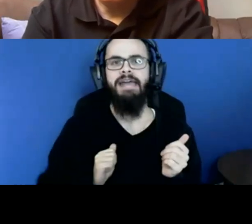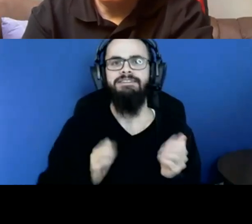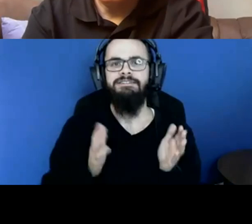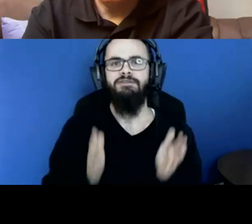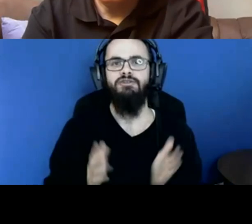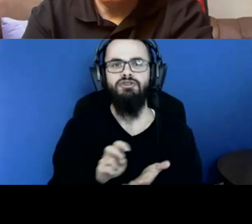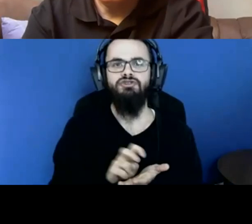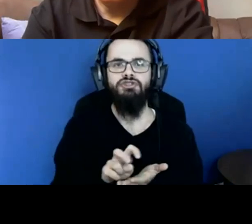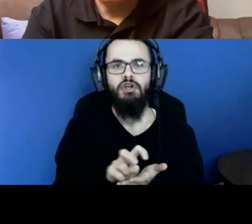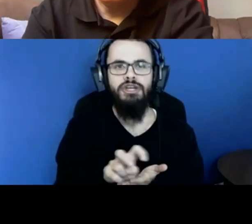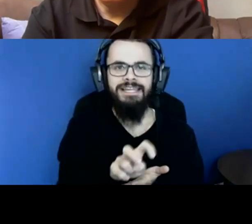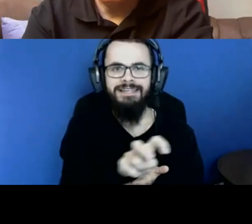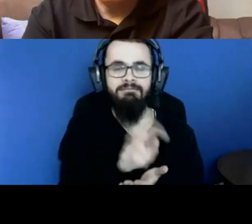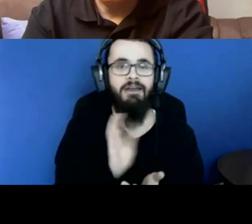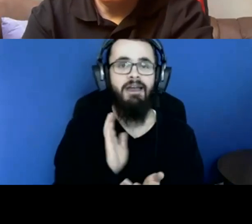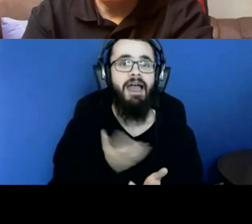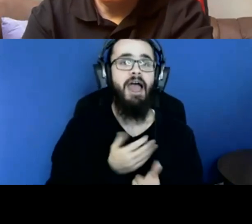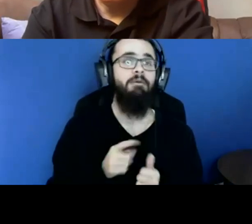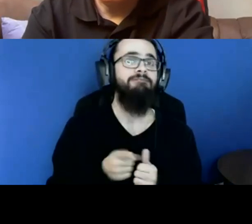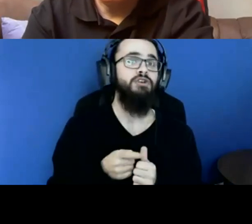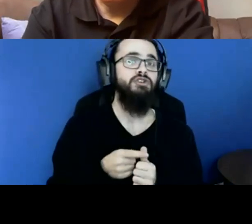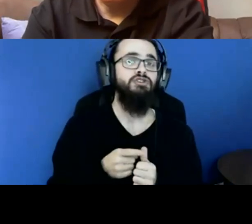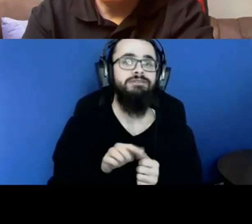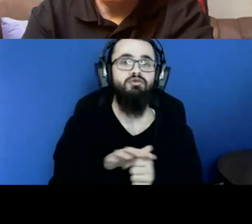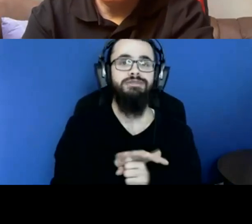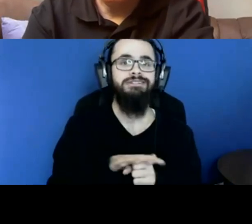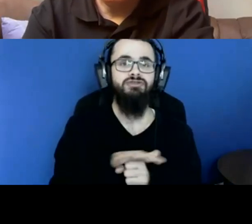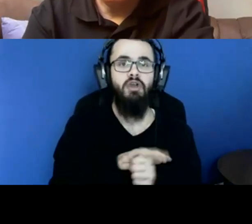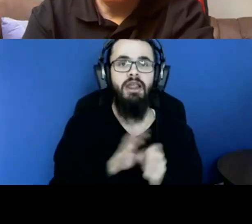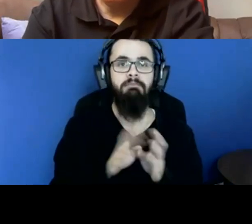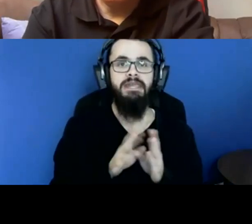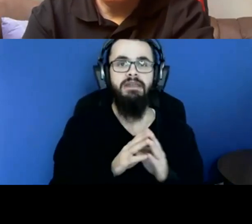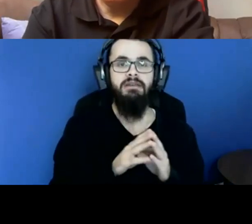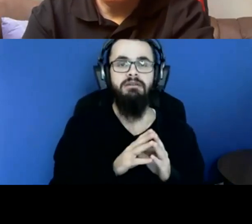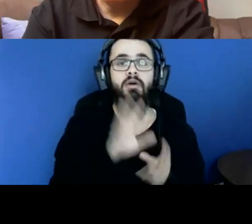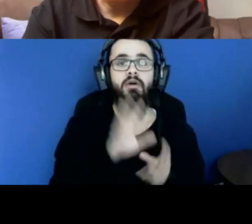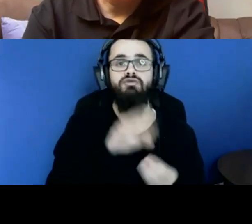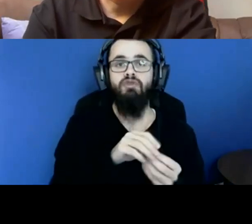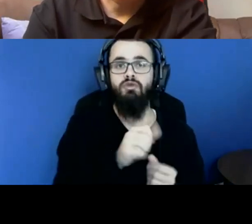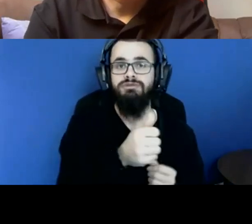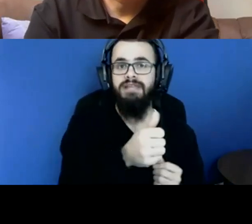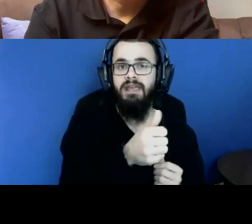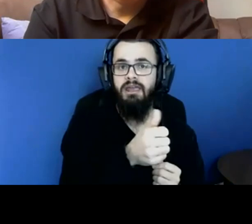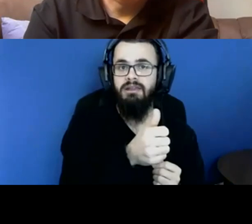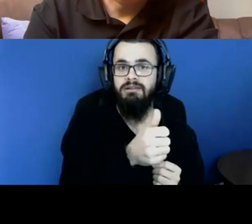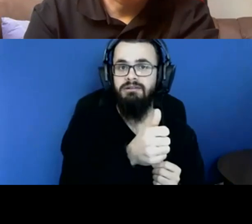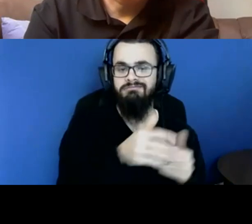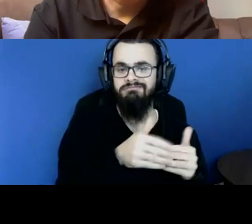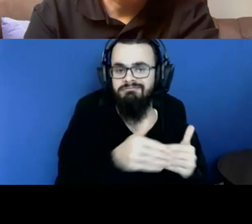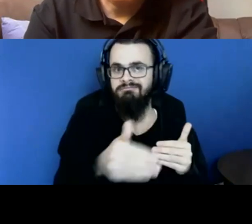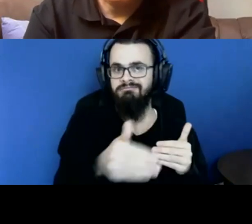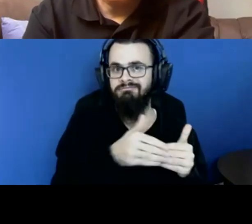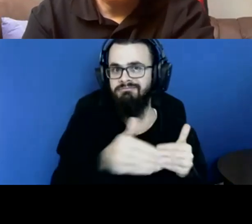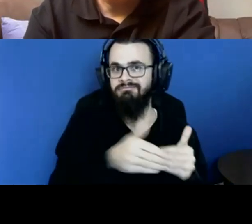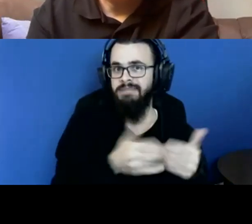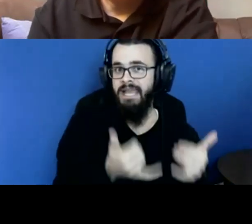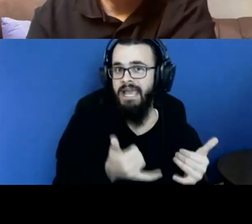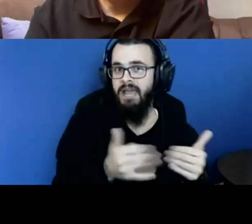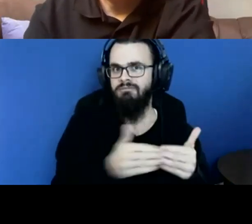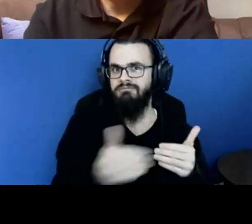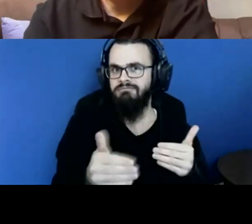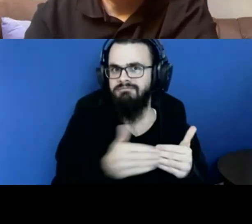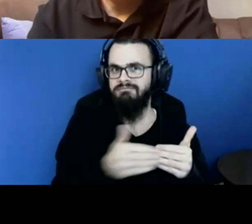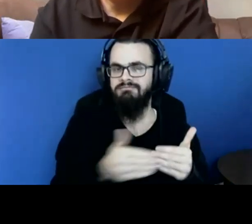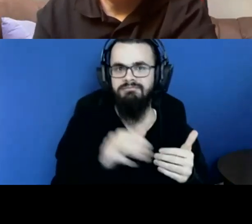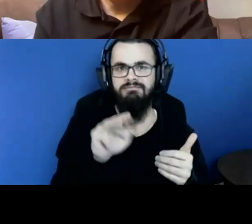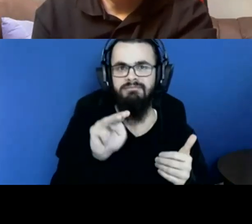regional meeting out of the 10 that we will be doing between now and the end of May. So we're super glad